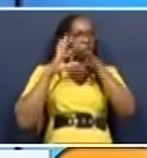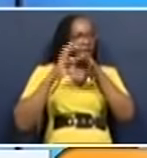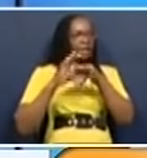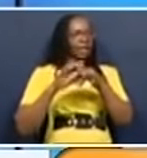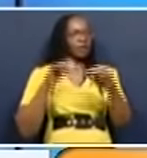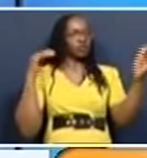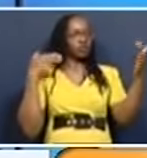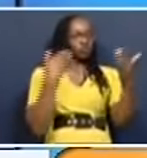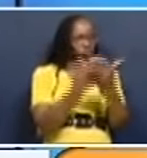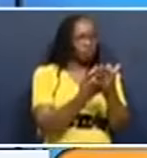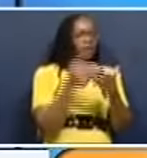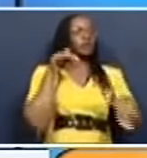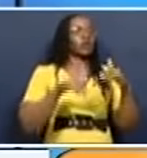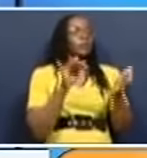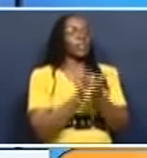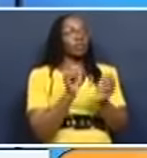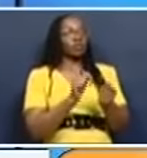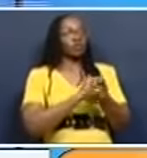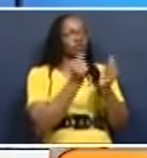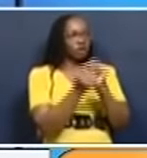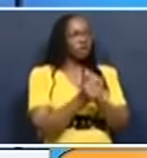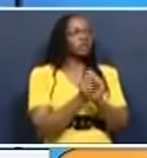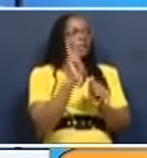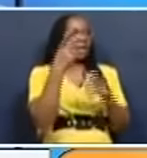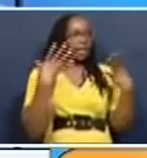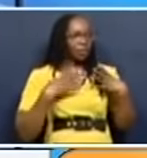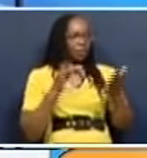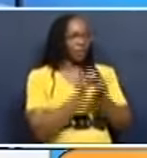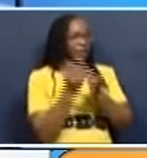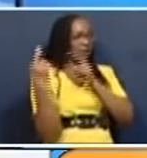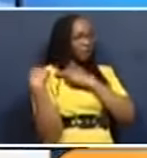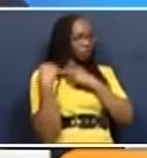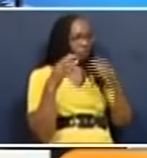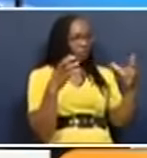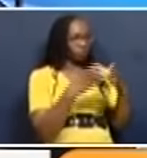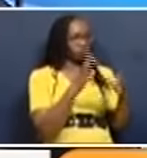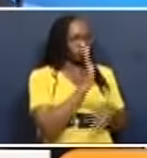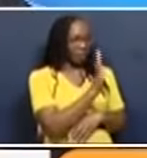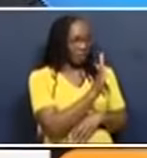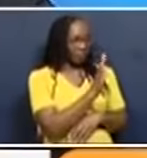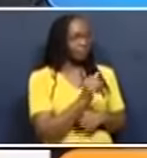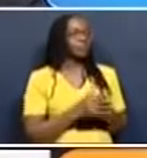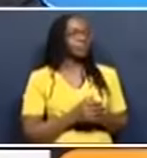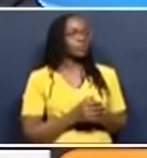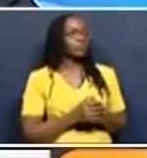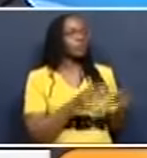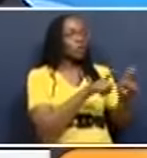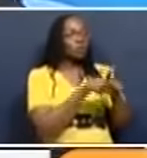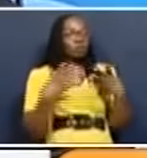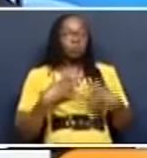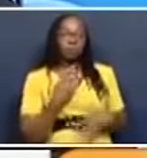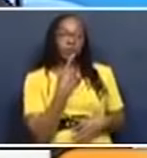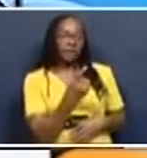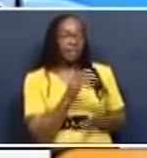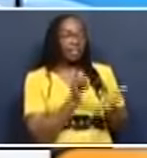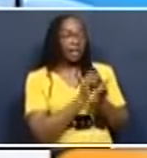Mm. So it will change the attitude of Kenyans towards corruption. That was the mandate of that body. Mm. Now, they have said, and it's a